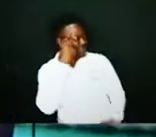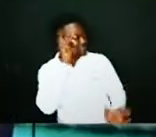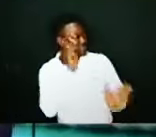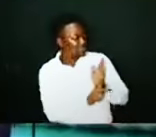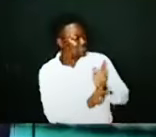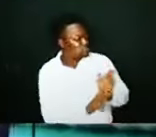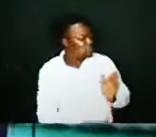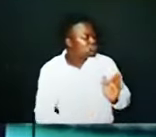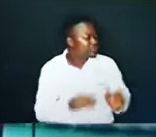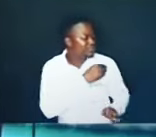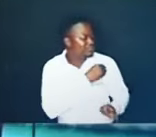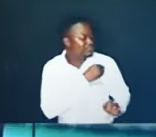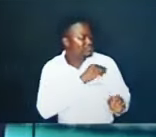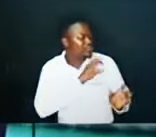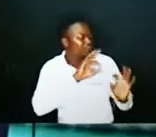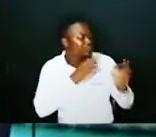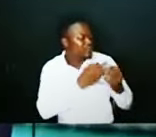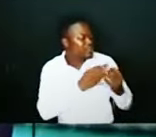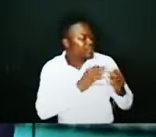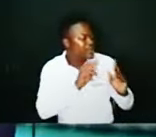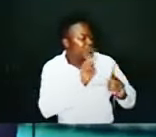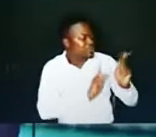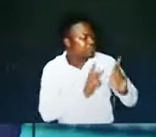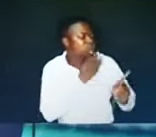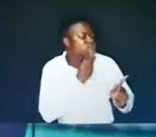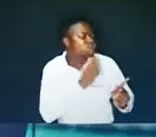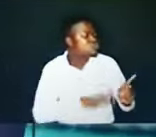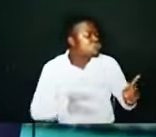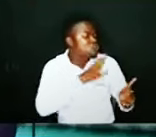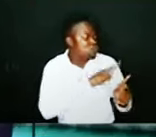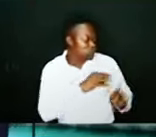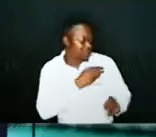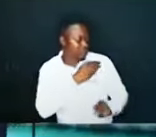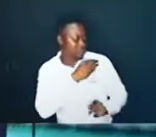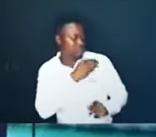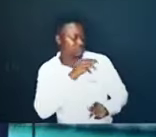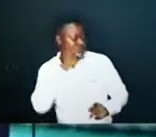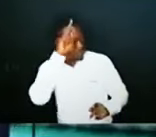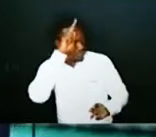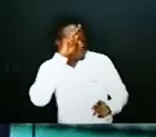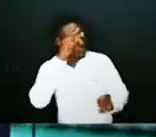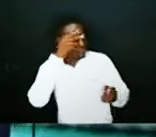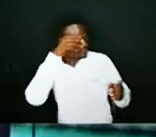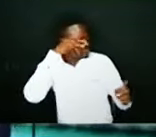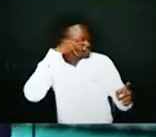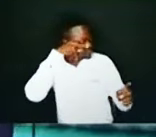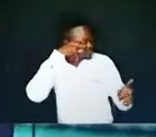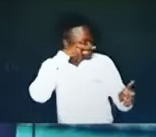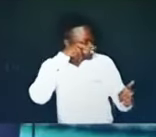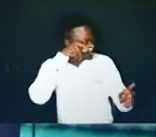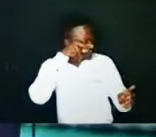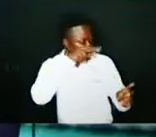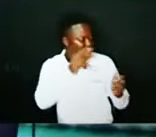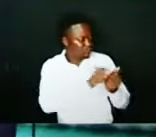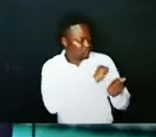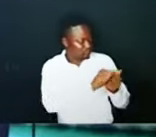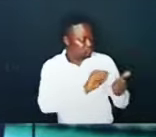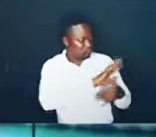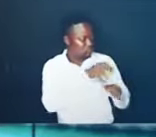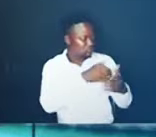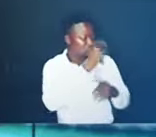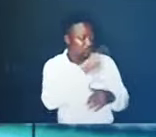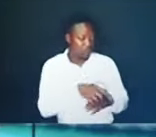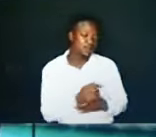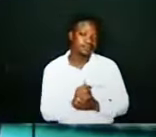liar. And so one person, or then in Sabeca Mordecai inquire if he say, na wachira no die Mordecai if free.